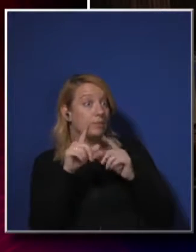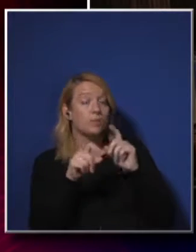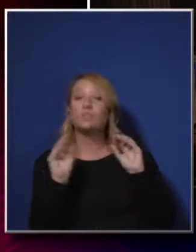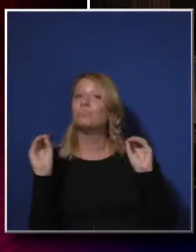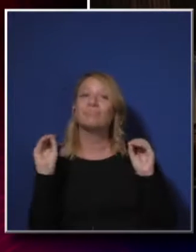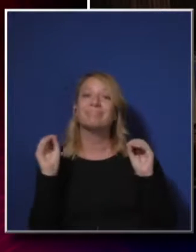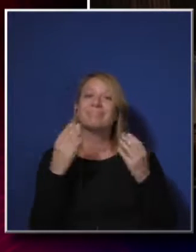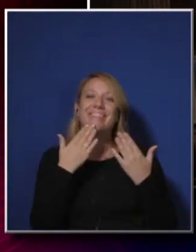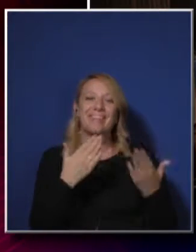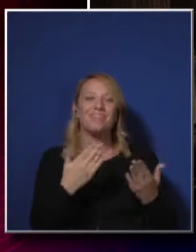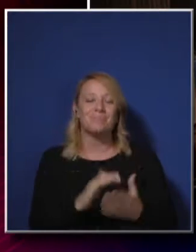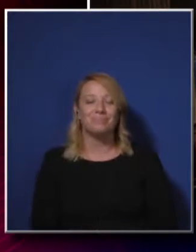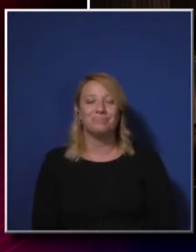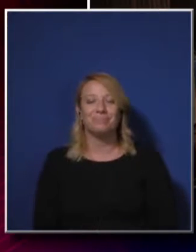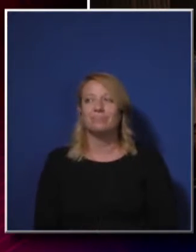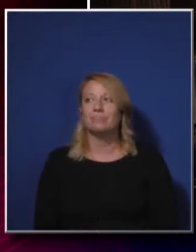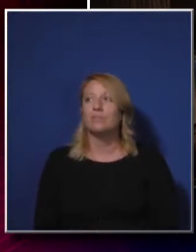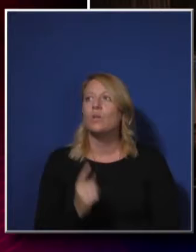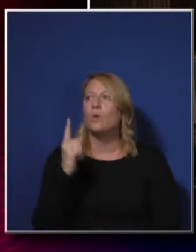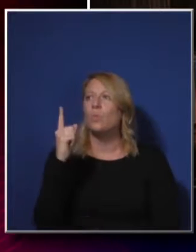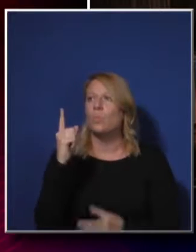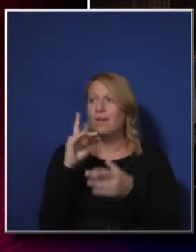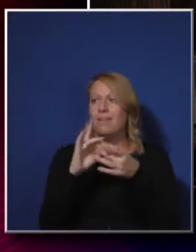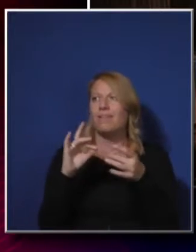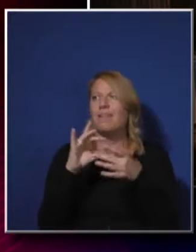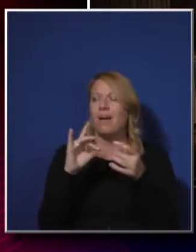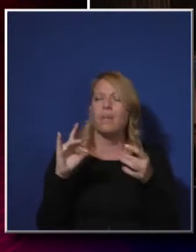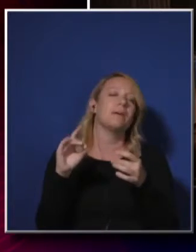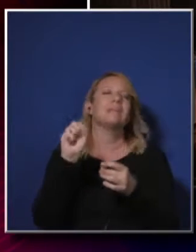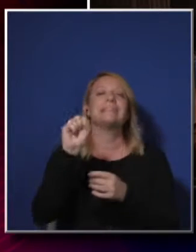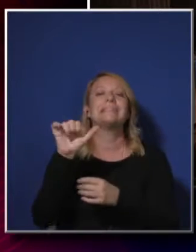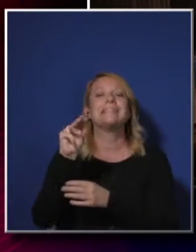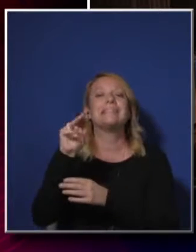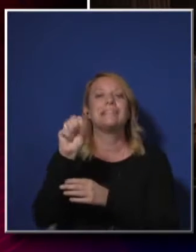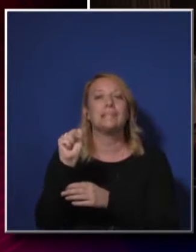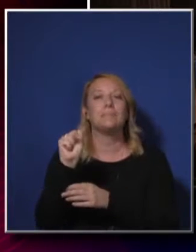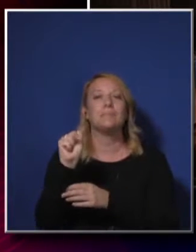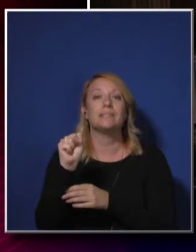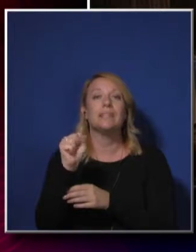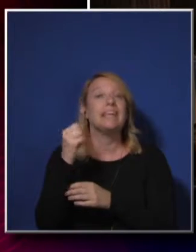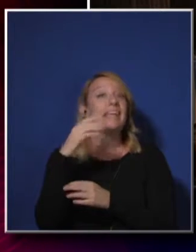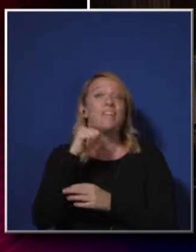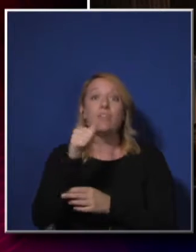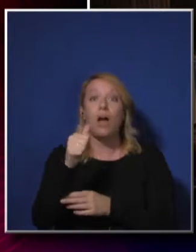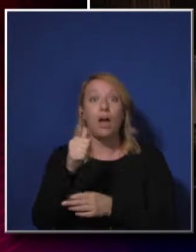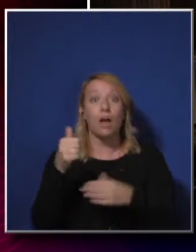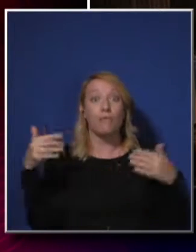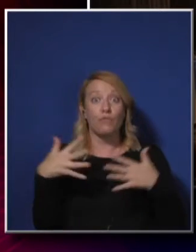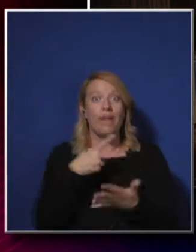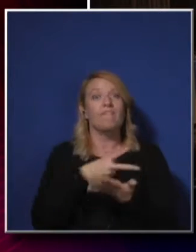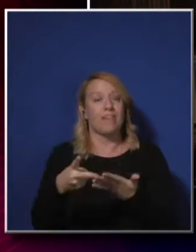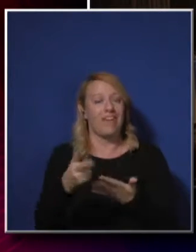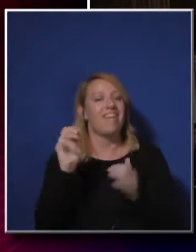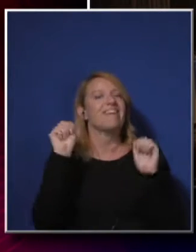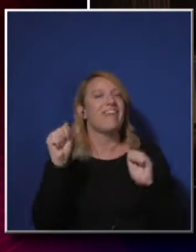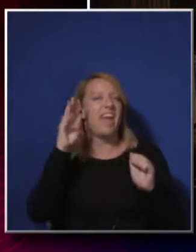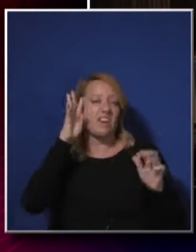Thank you. My one comment is you only innovate if you're not afraid of failing.